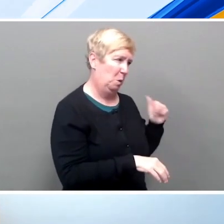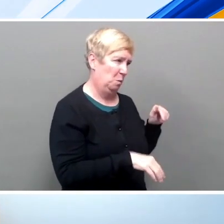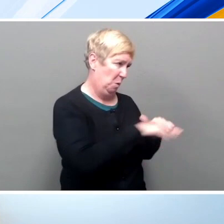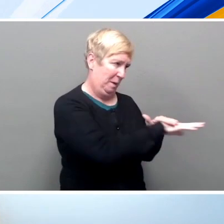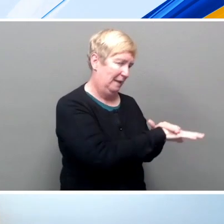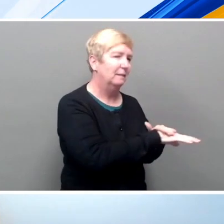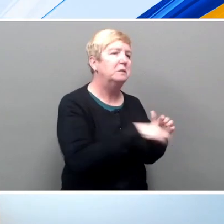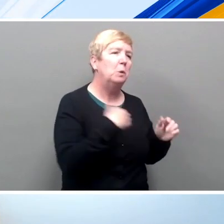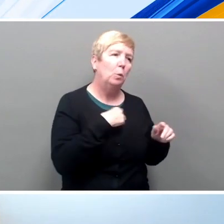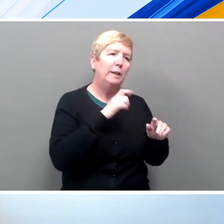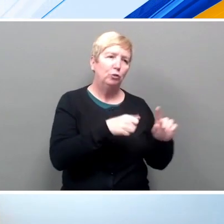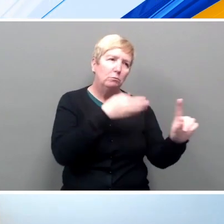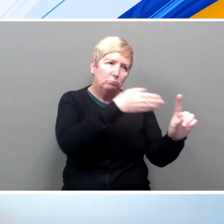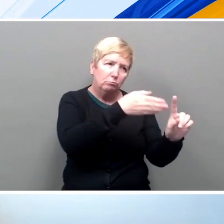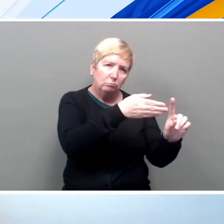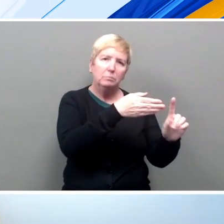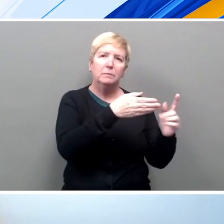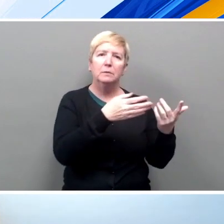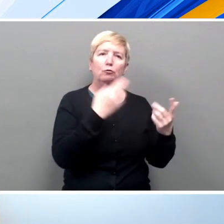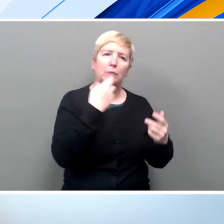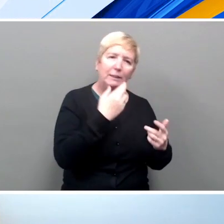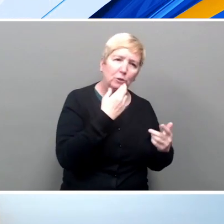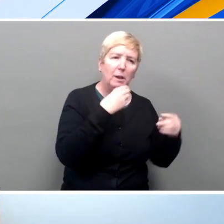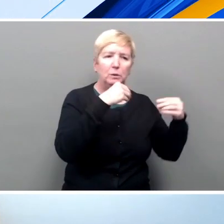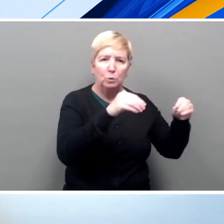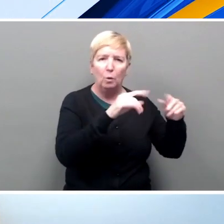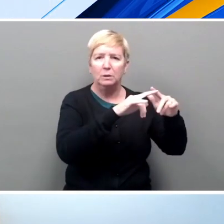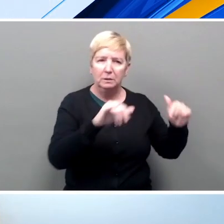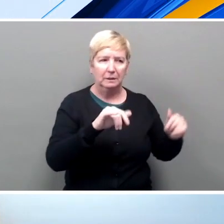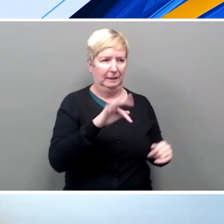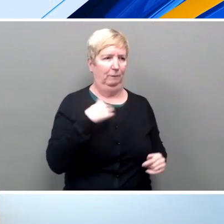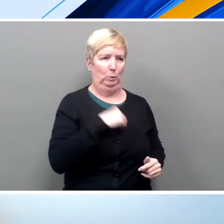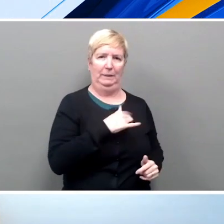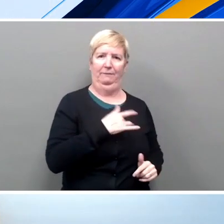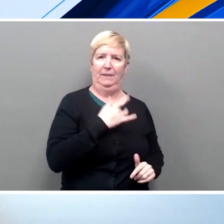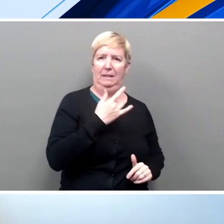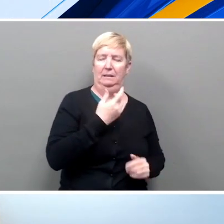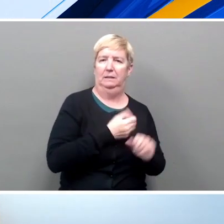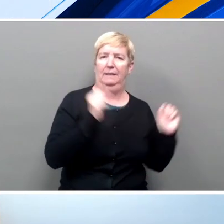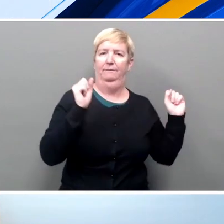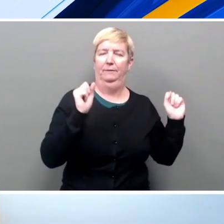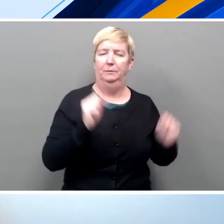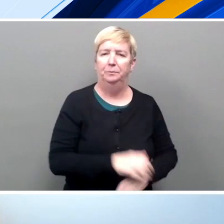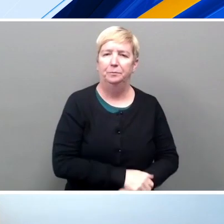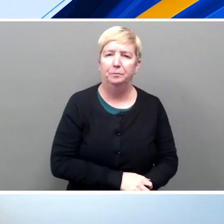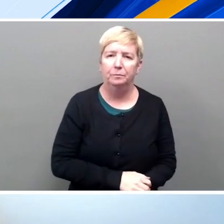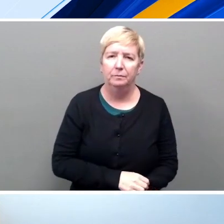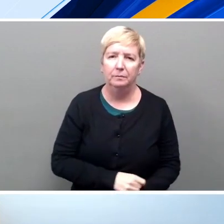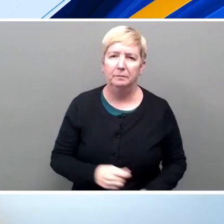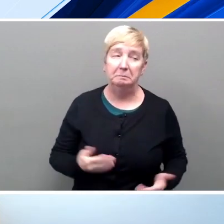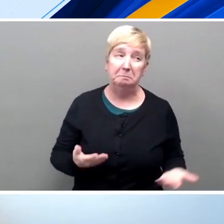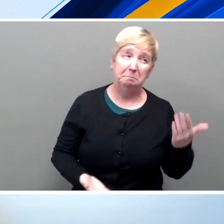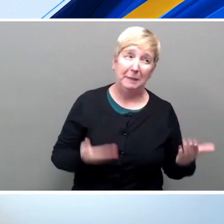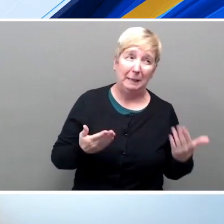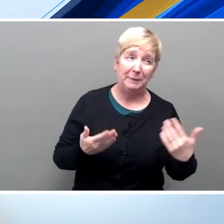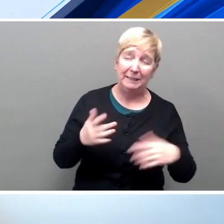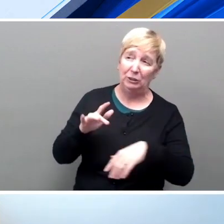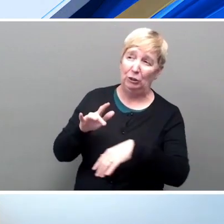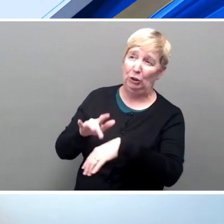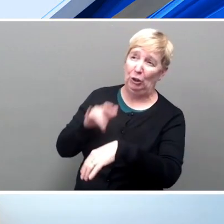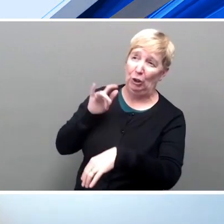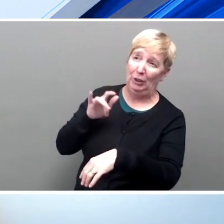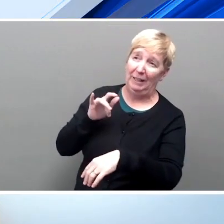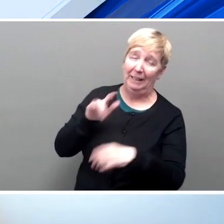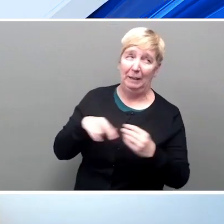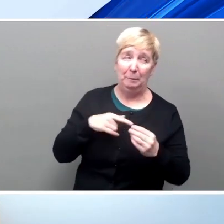patronizing those things. And, it's probably a little too early to call victory on the concert